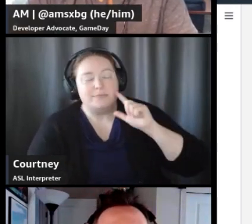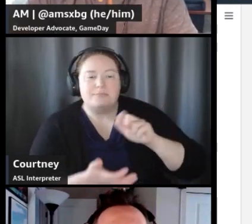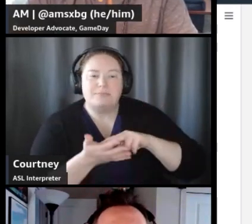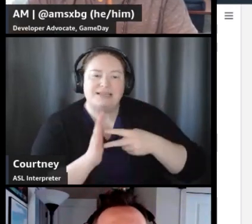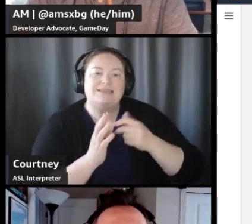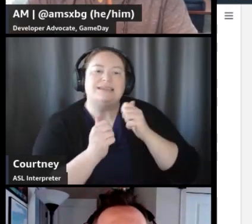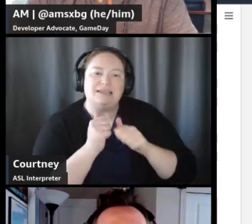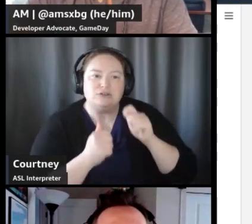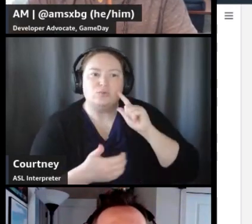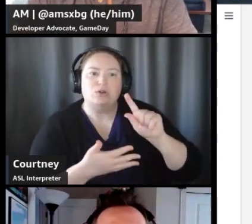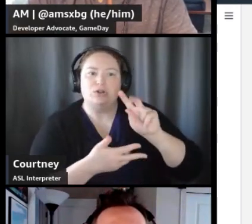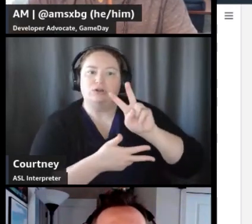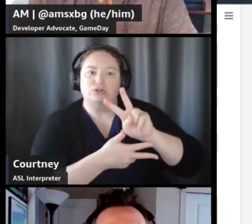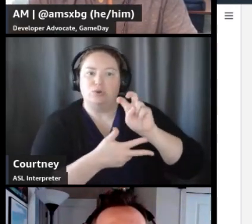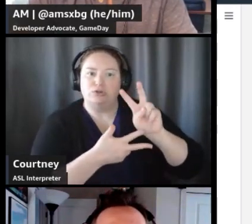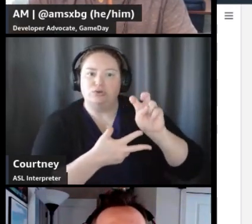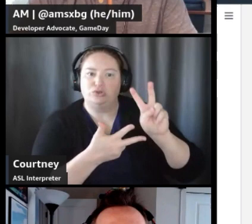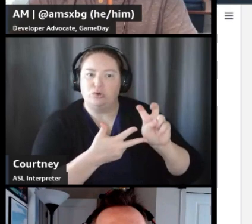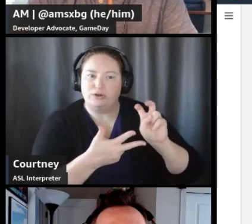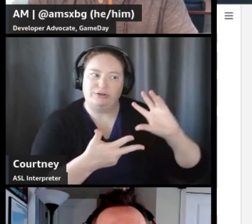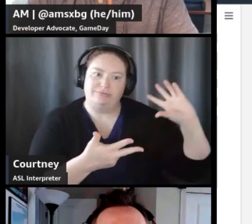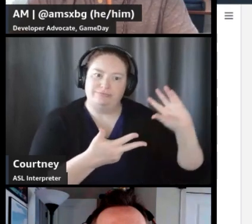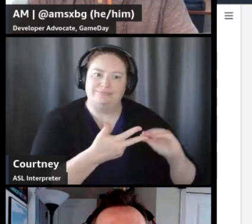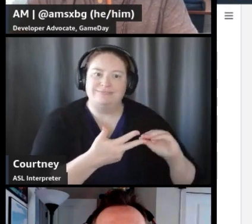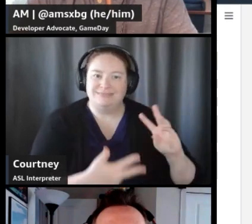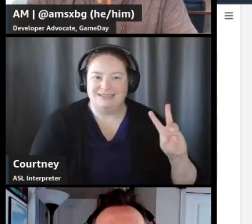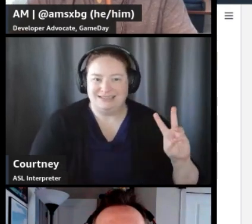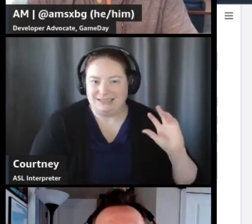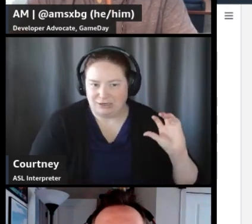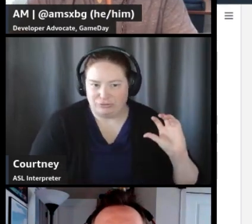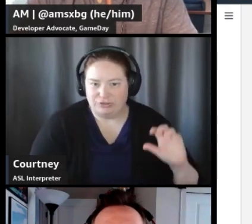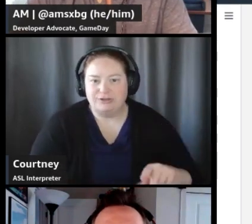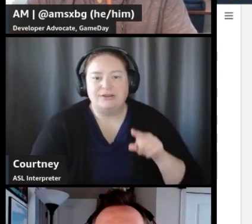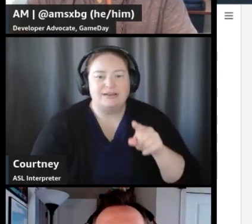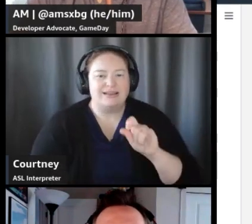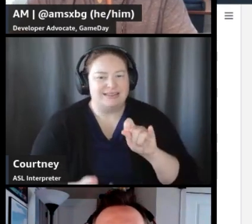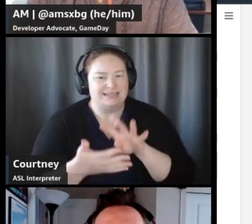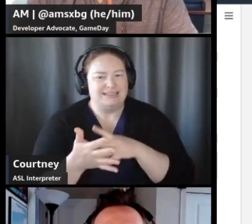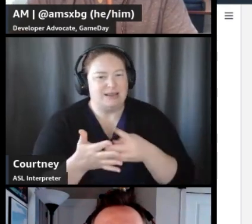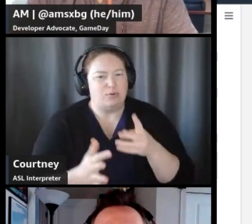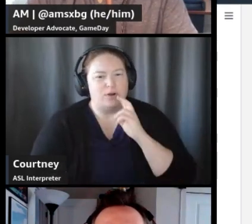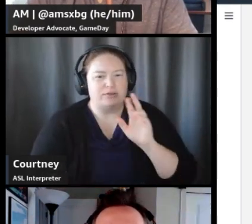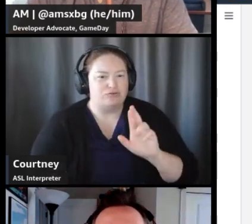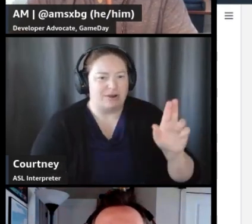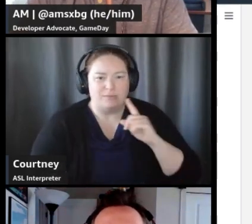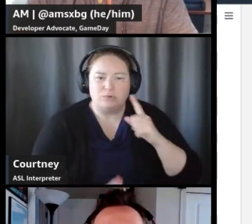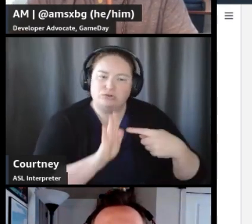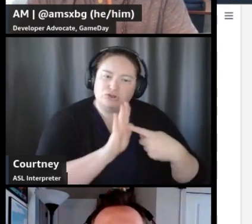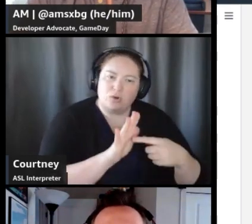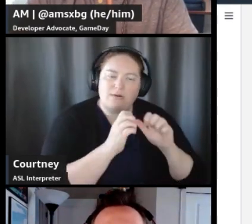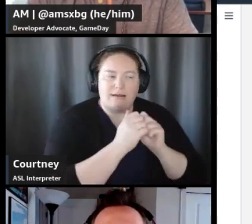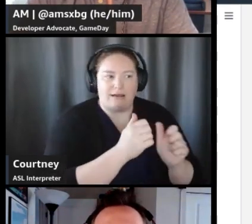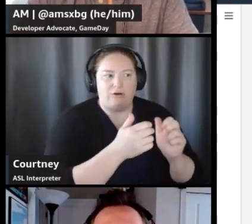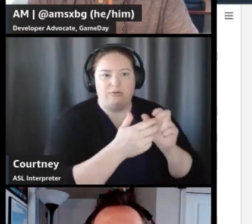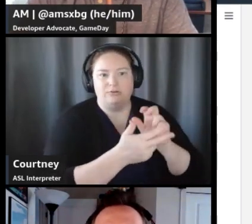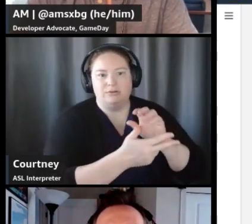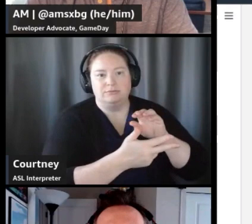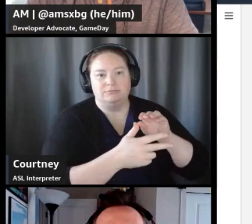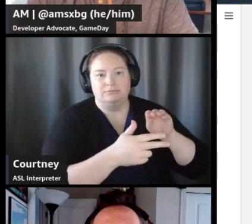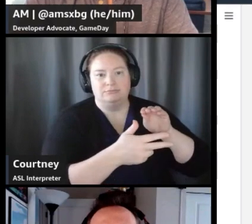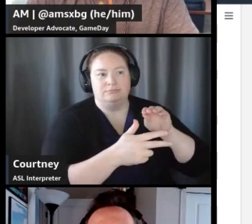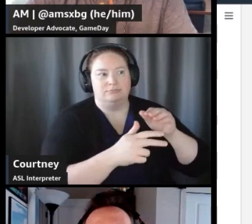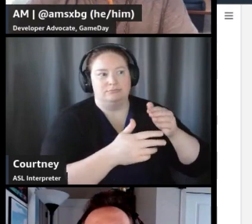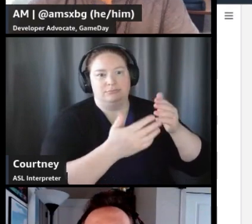get 2, and this data node picture on the right, which is the table, essentially will show how these nodes will be distributed across the